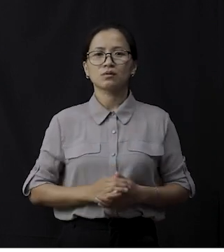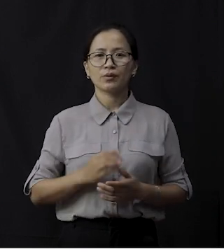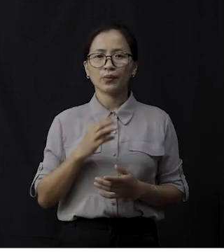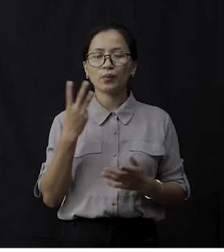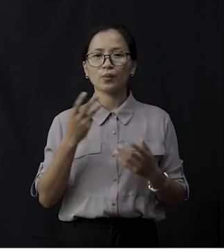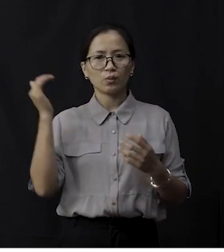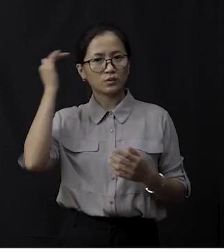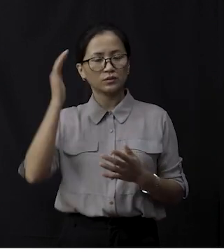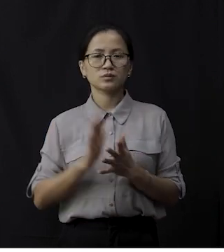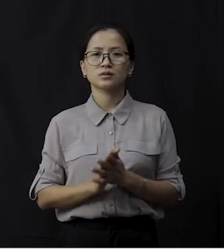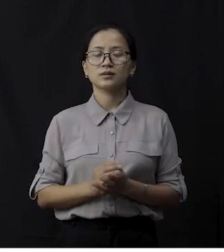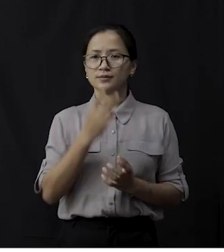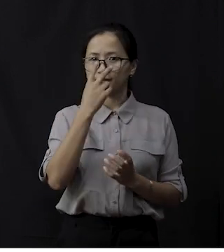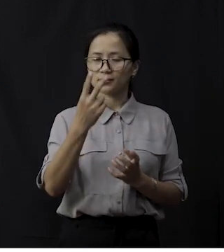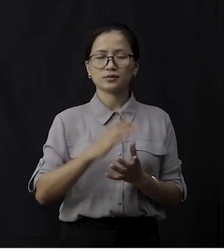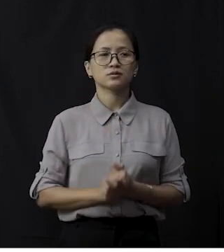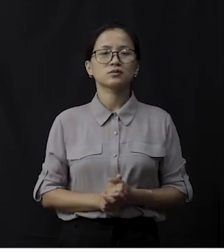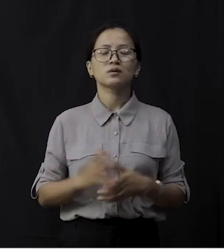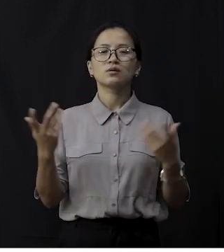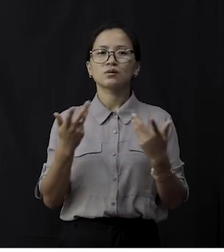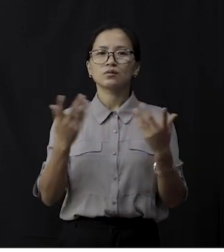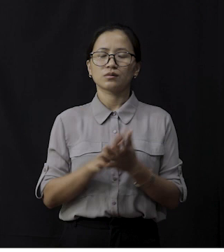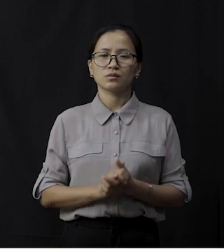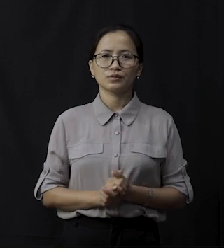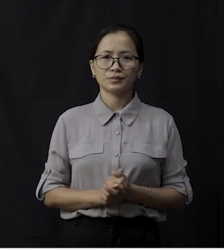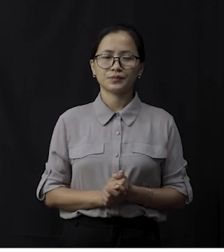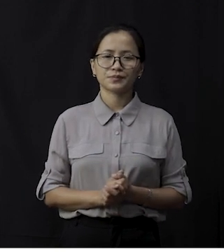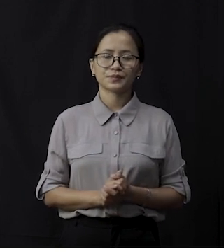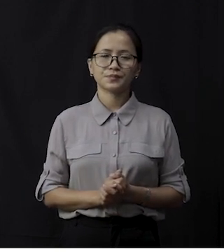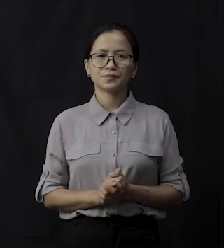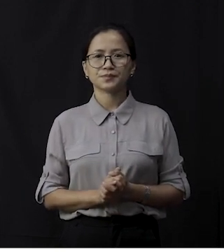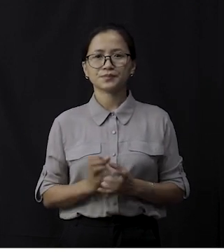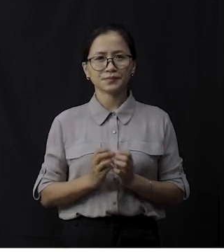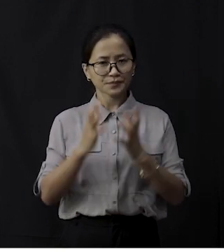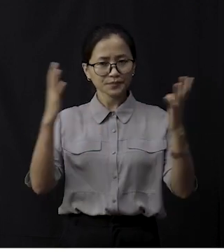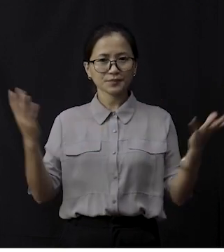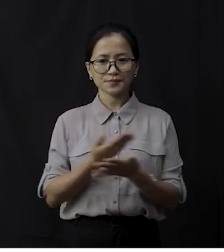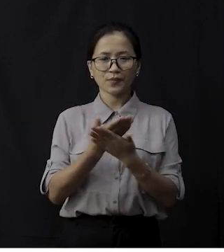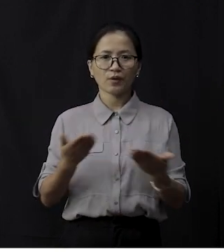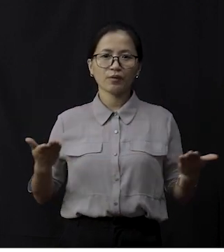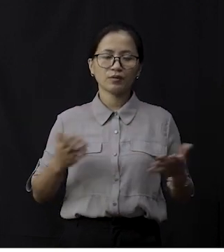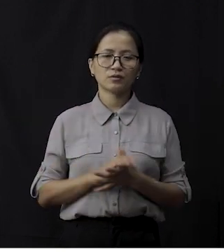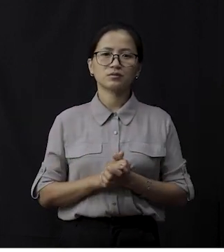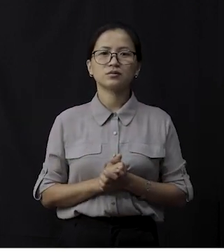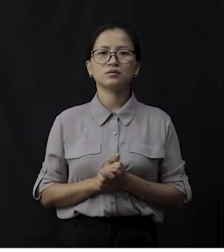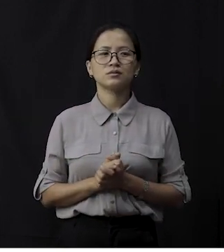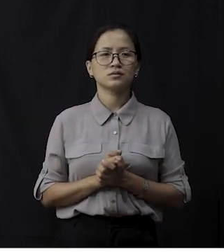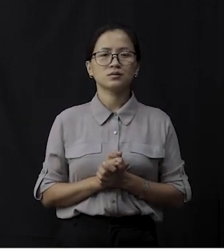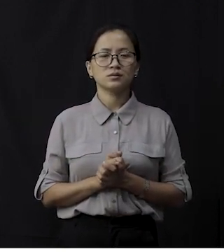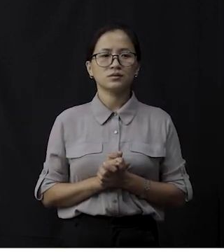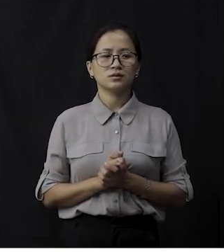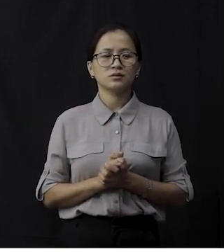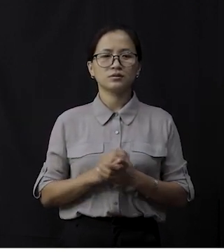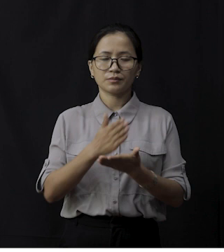wondering what this wheat and barley are. Let us see, okay, from this rice, wheat, maize, and barley, we get so many things like what? Yes, you can see